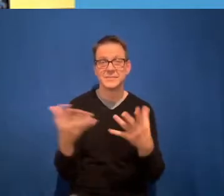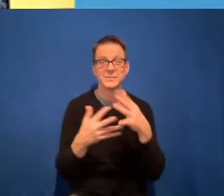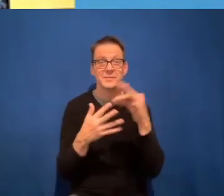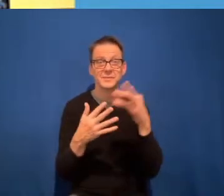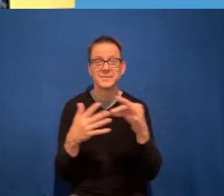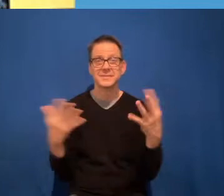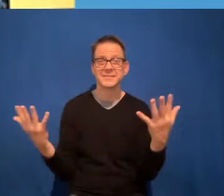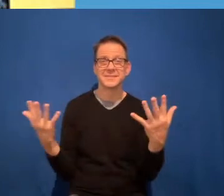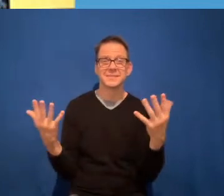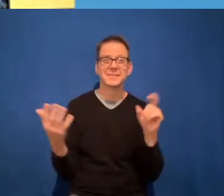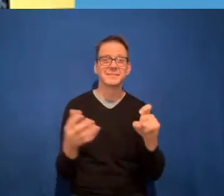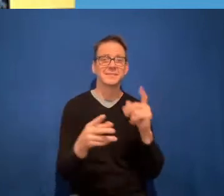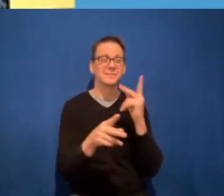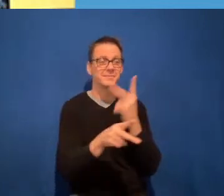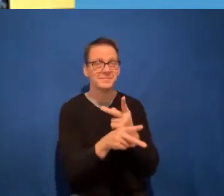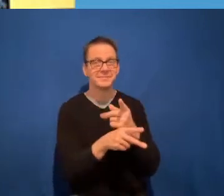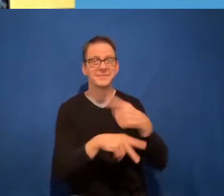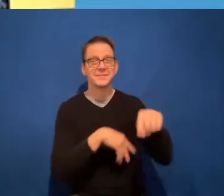is.